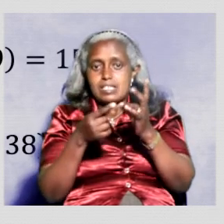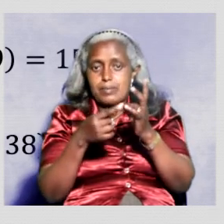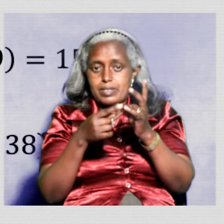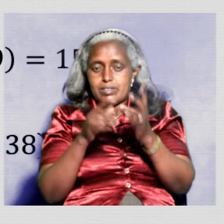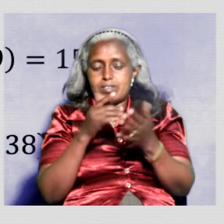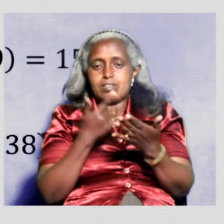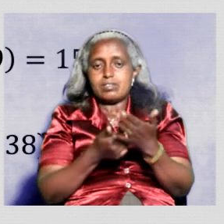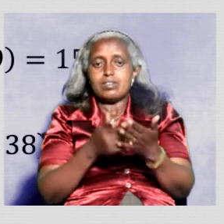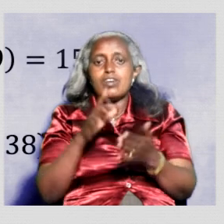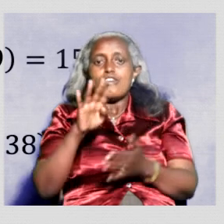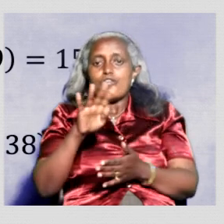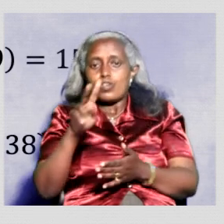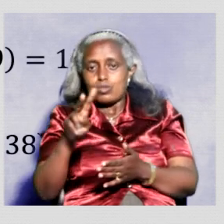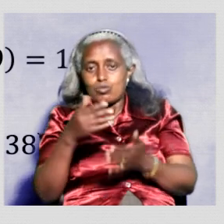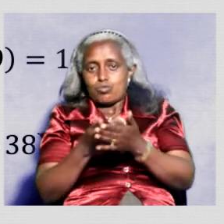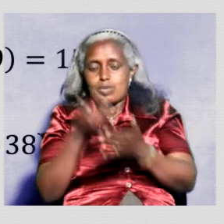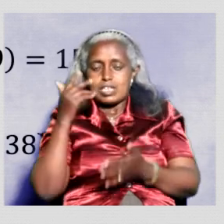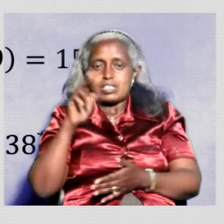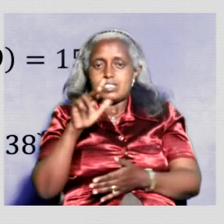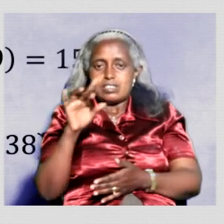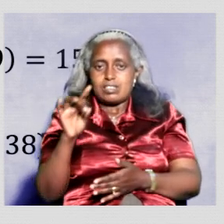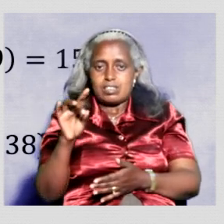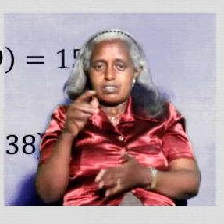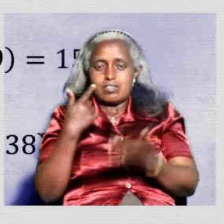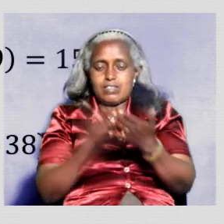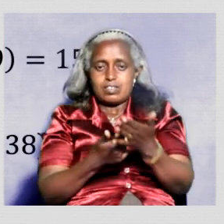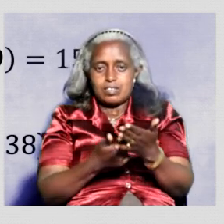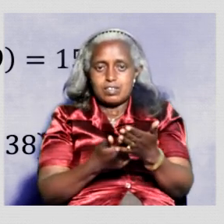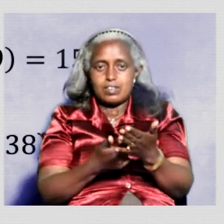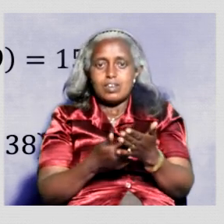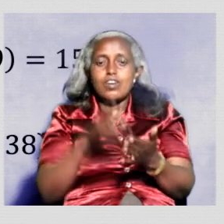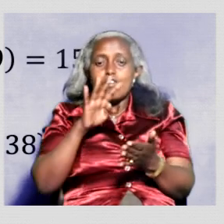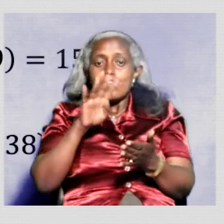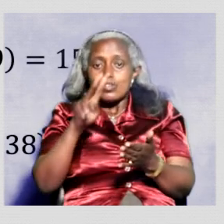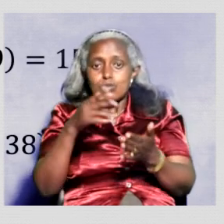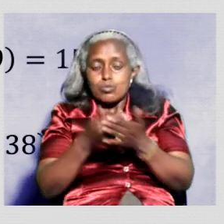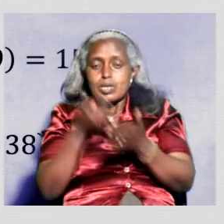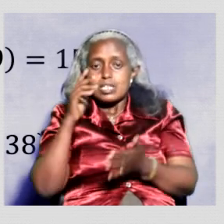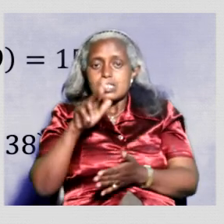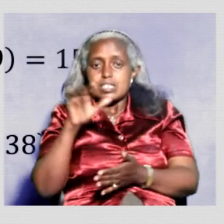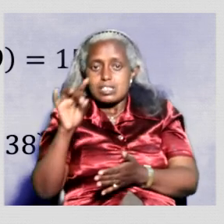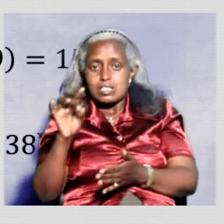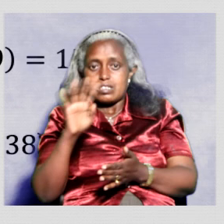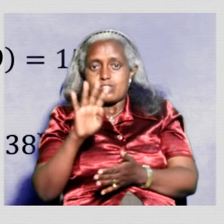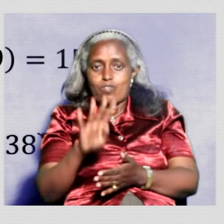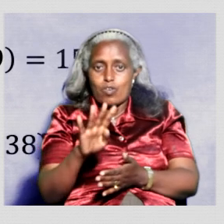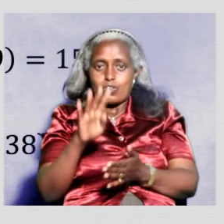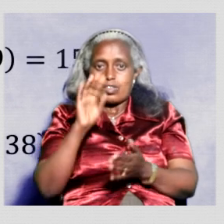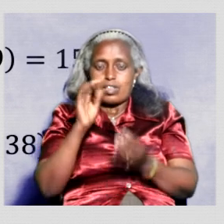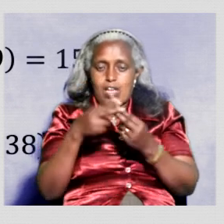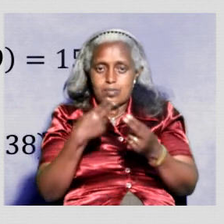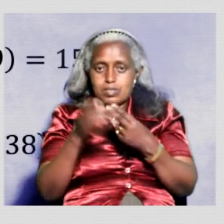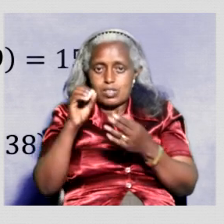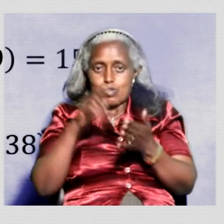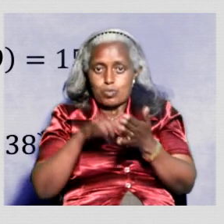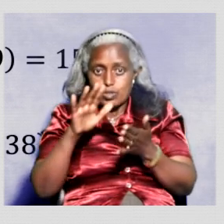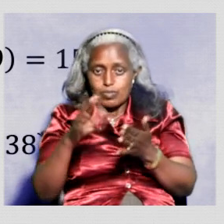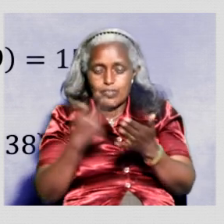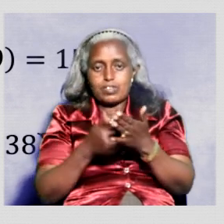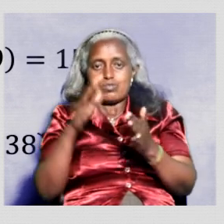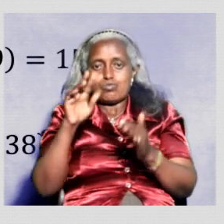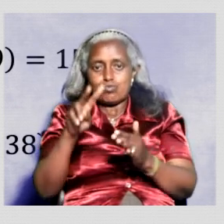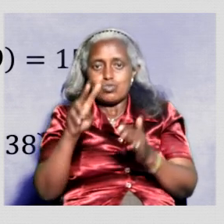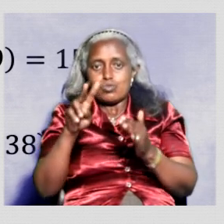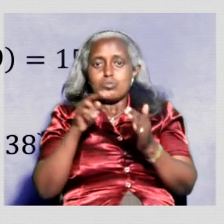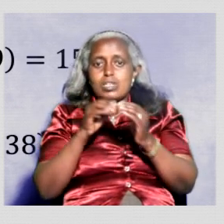So it is 42 minus 38. So here, 42 minus 38 is 4 times 0.5, it is 2. 2